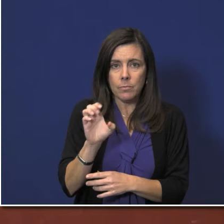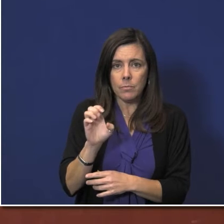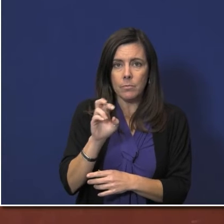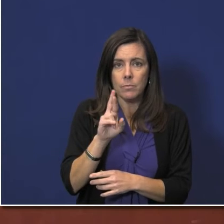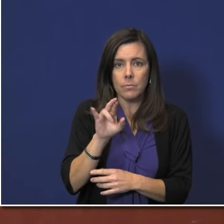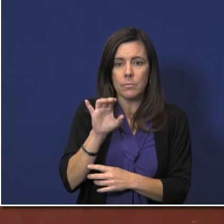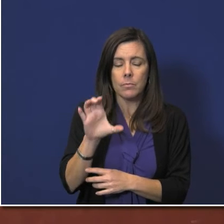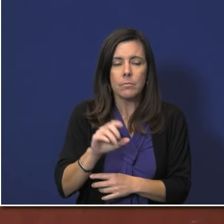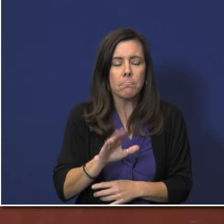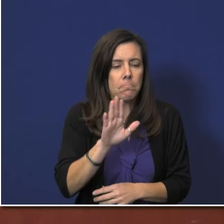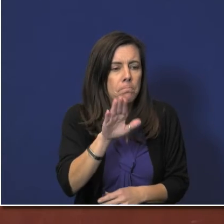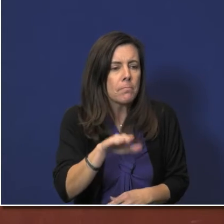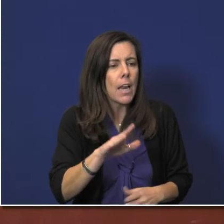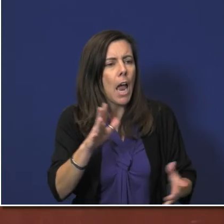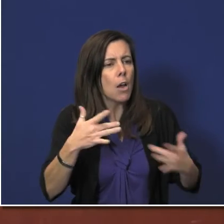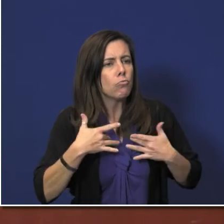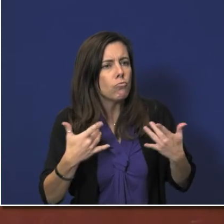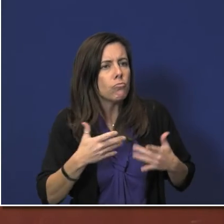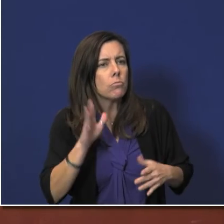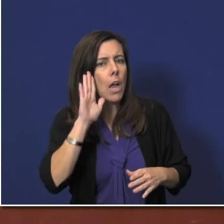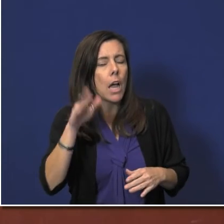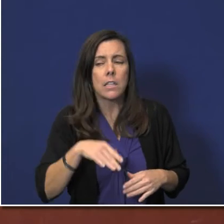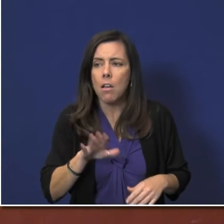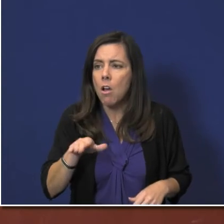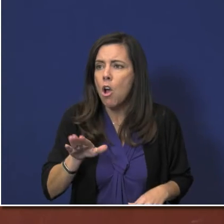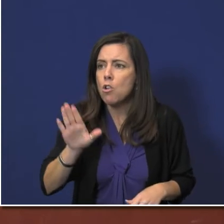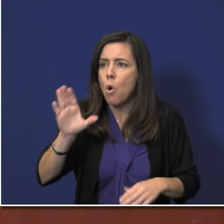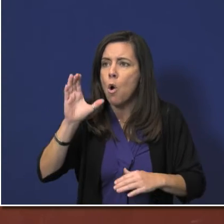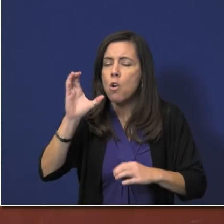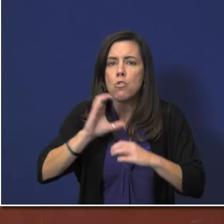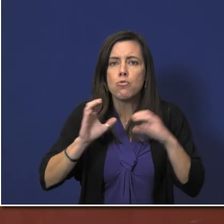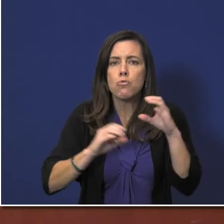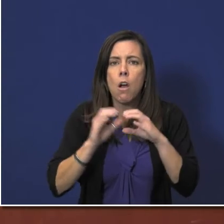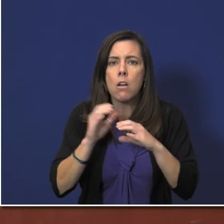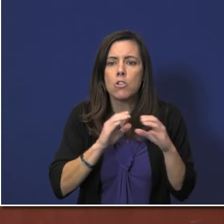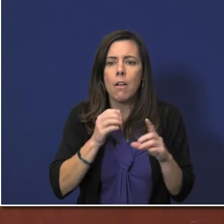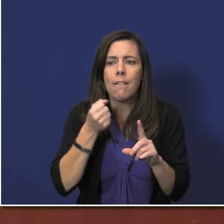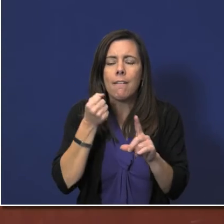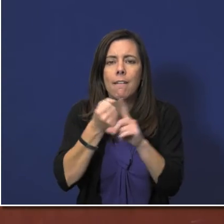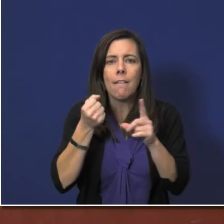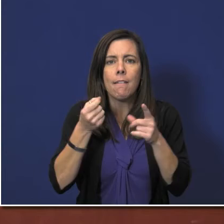y'all's construction team during all this planning has been